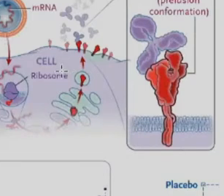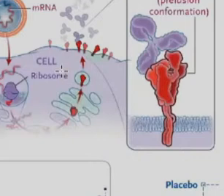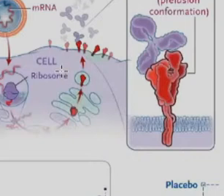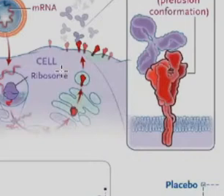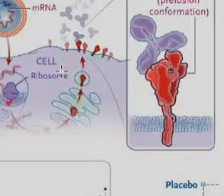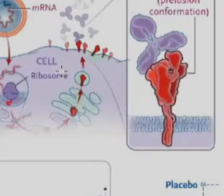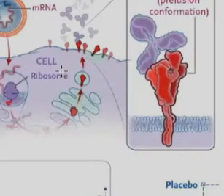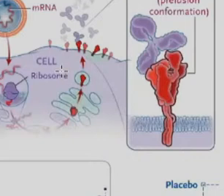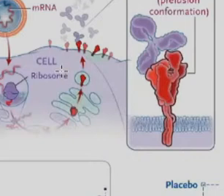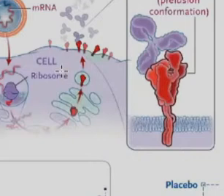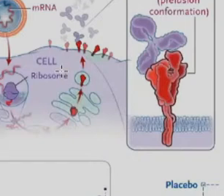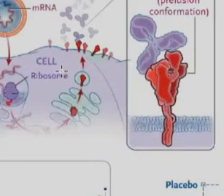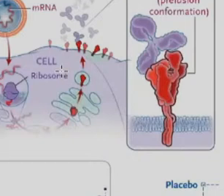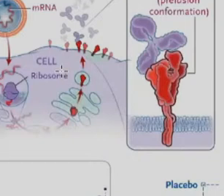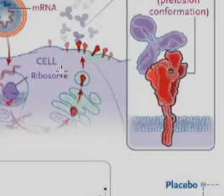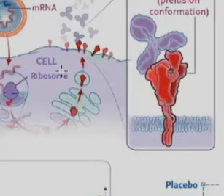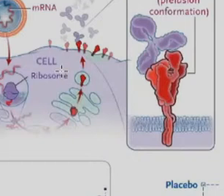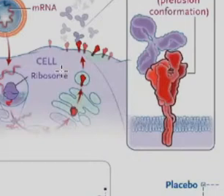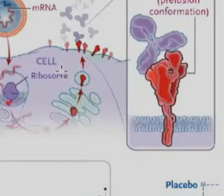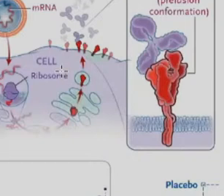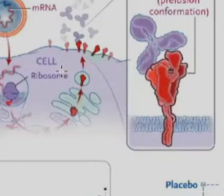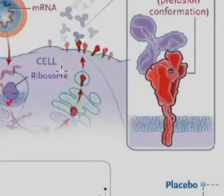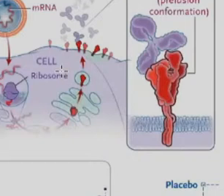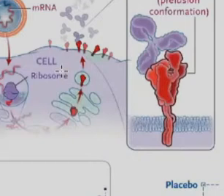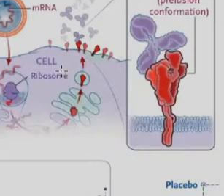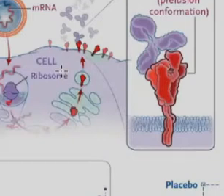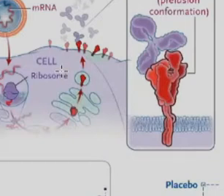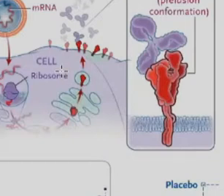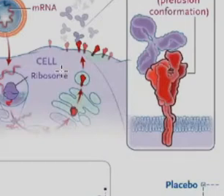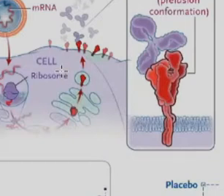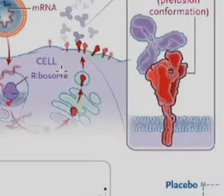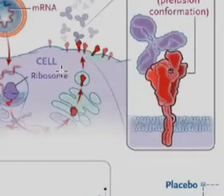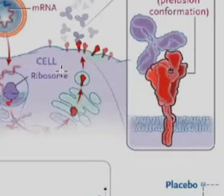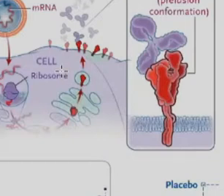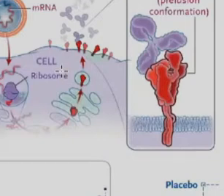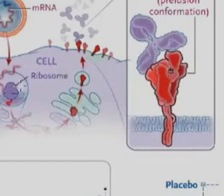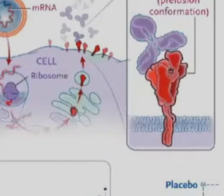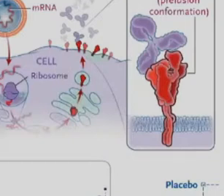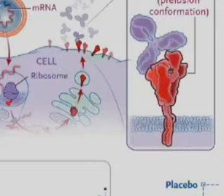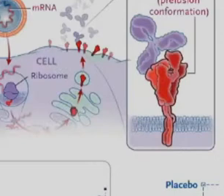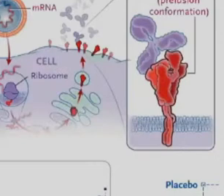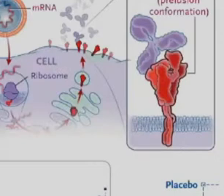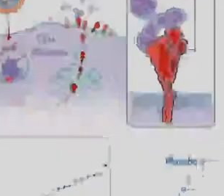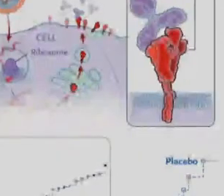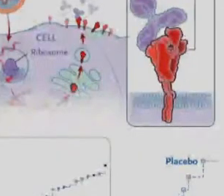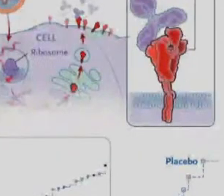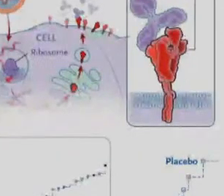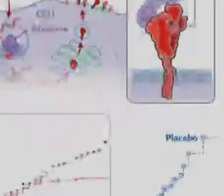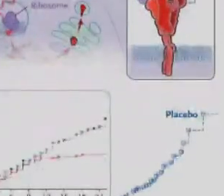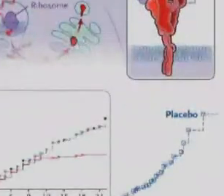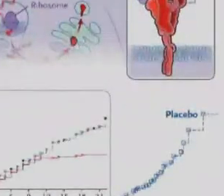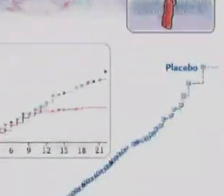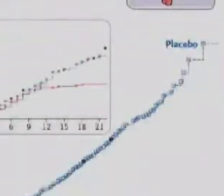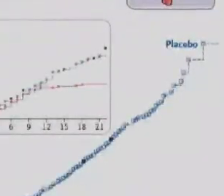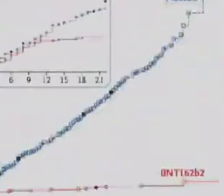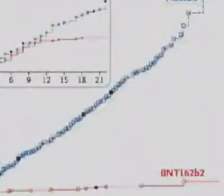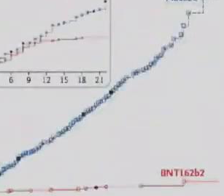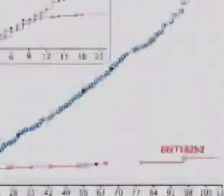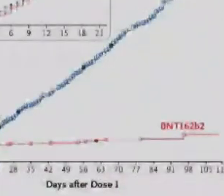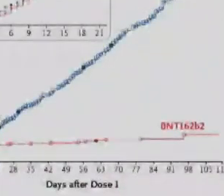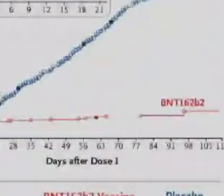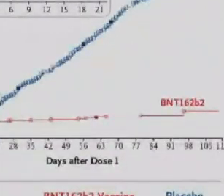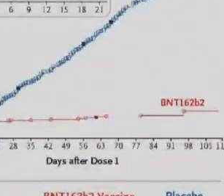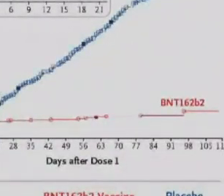a B ribosomes. cell and T cell immunity that is shown to be very robust. And I'll just